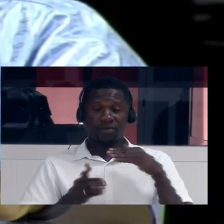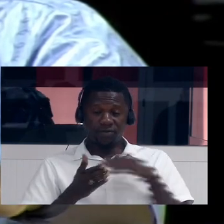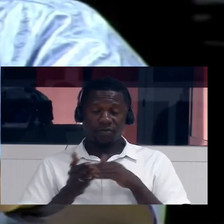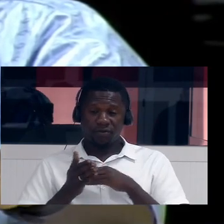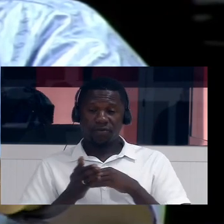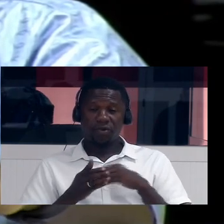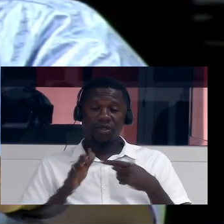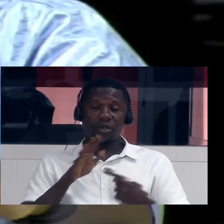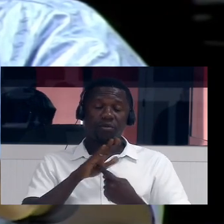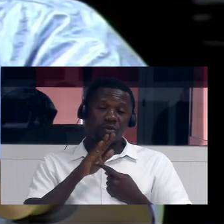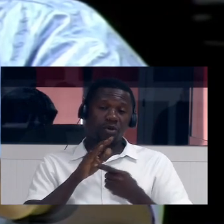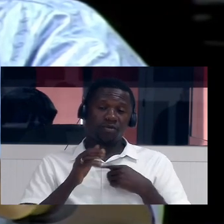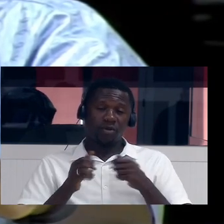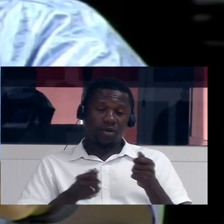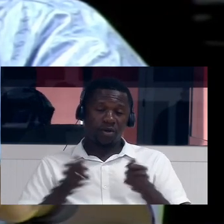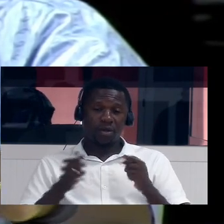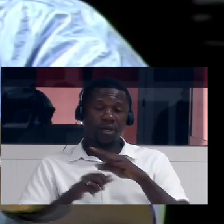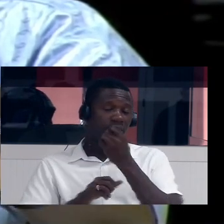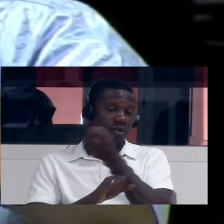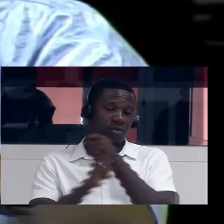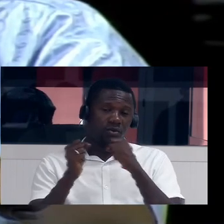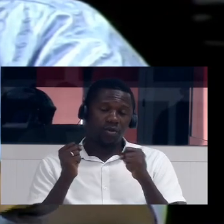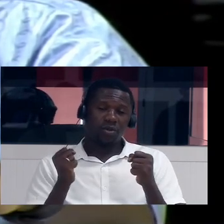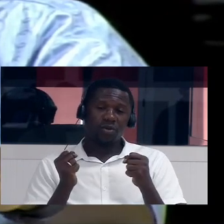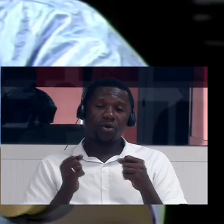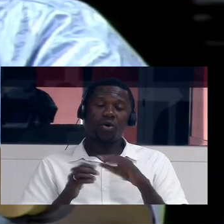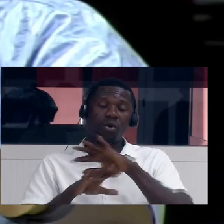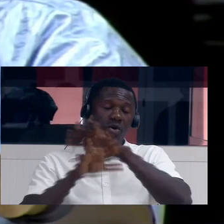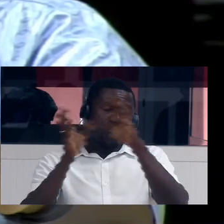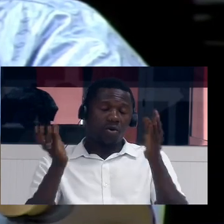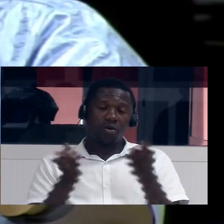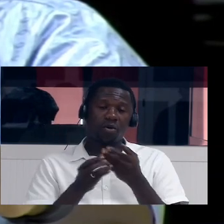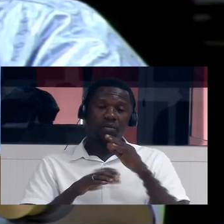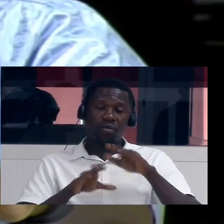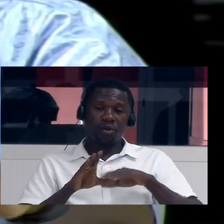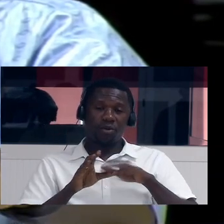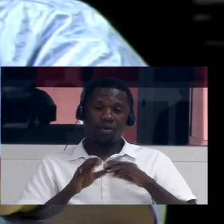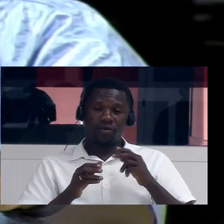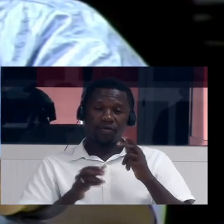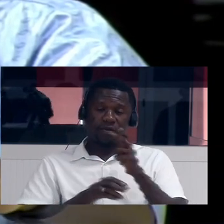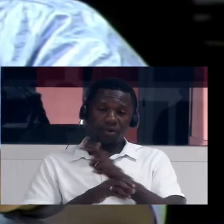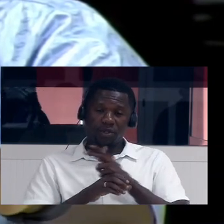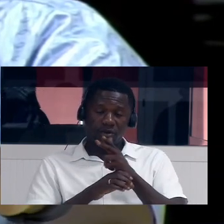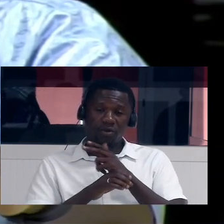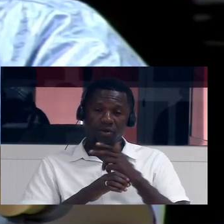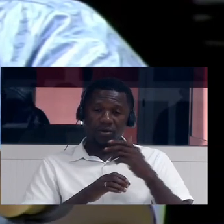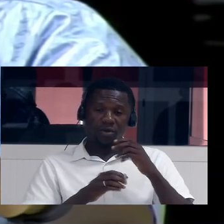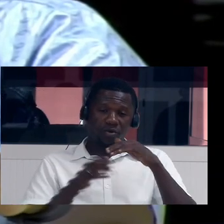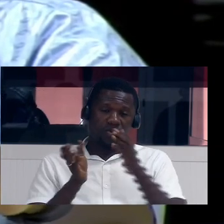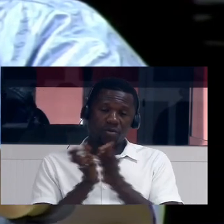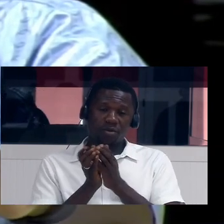required for handling any situation. All members of the force are reminded that they should be